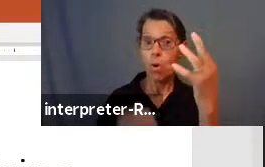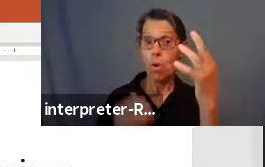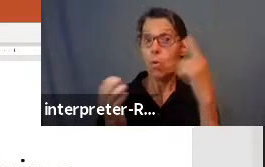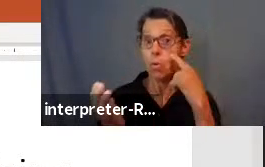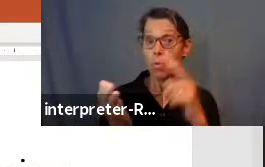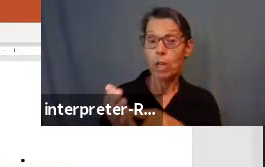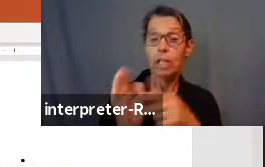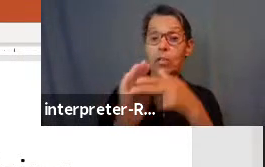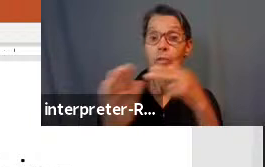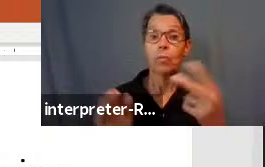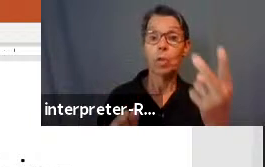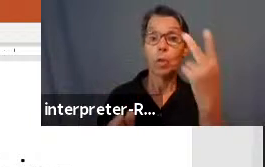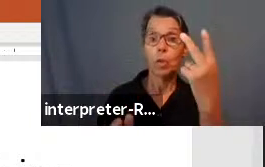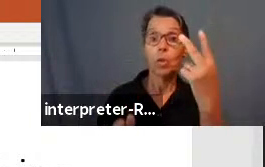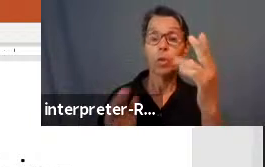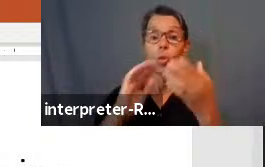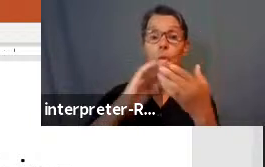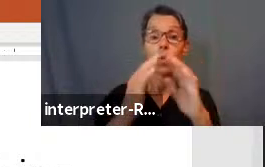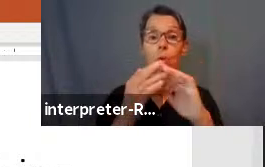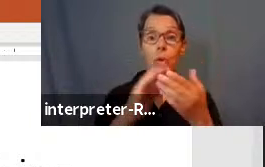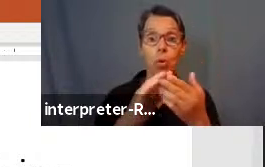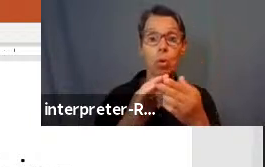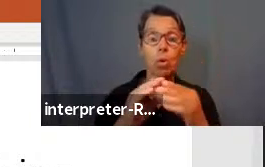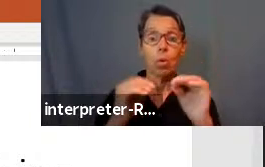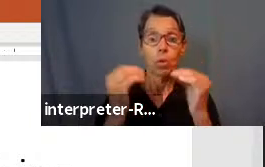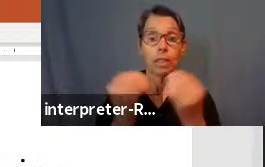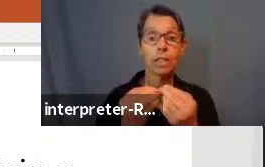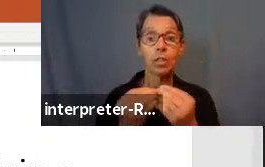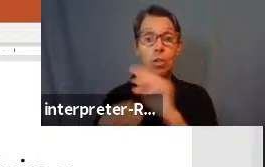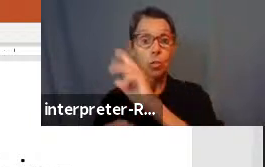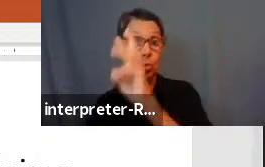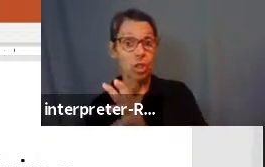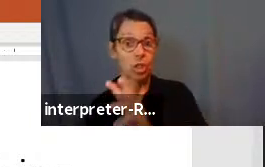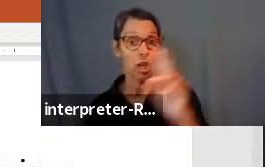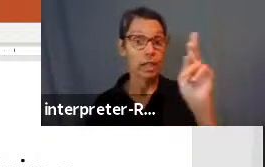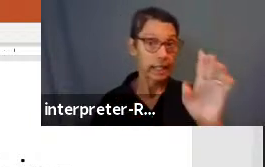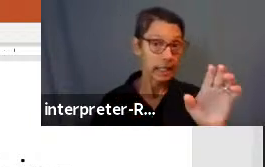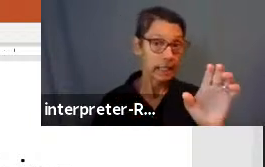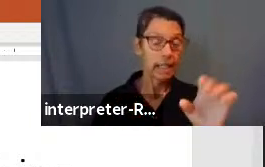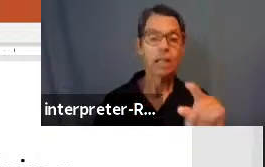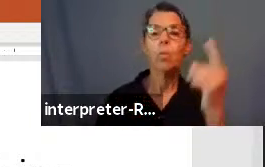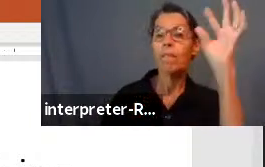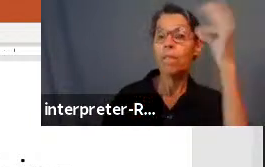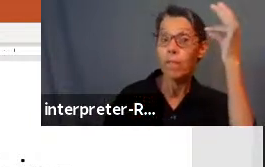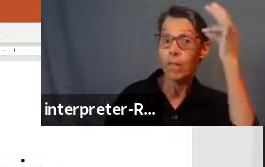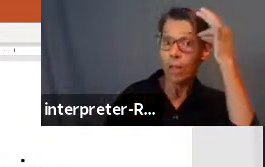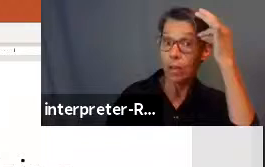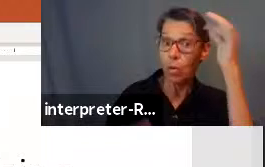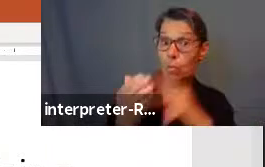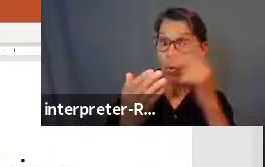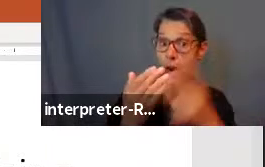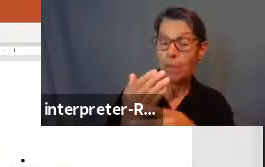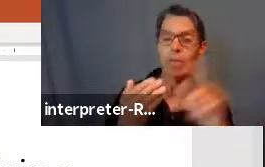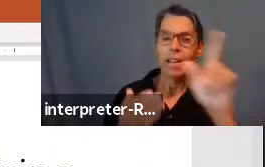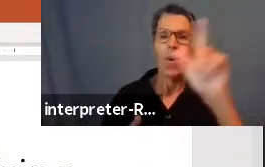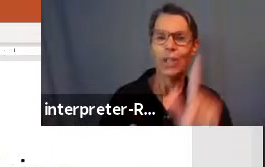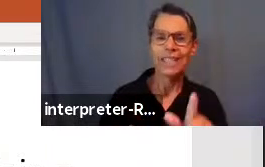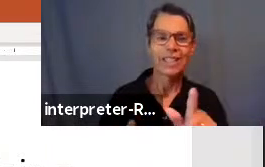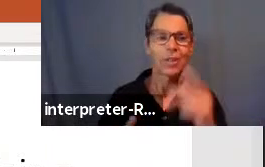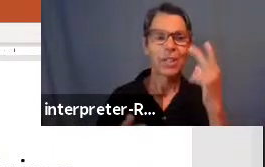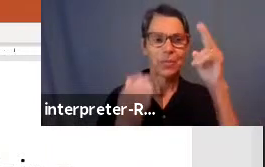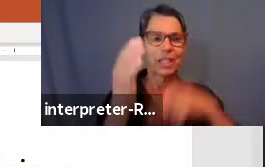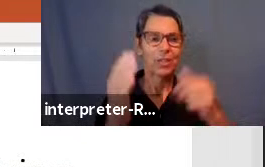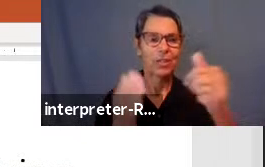Indian organizations, either in Wichita and Kansas City, and then 1 federal program up in the state of Kansas in Lawrence. And they're listed there for you